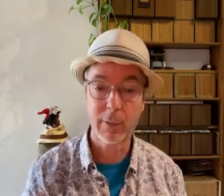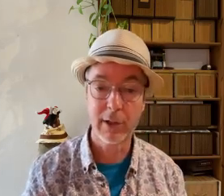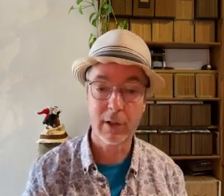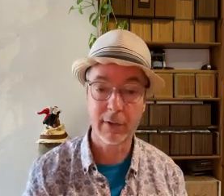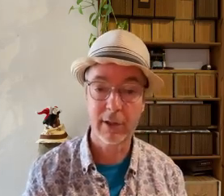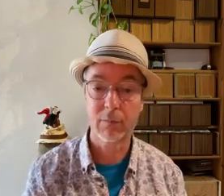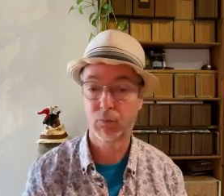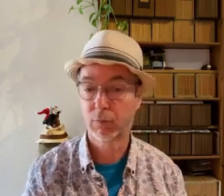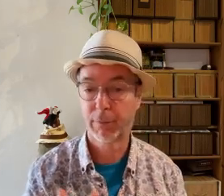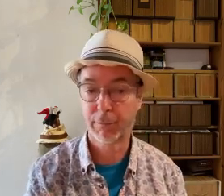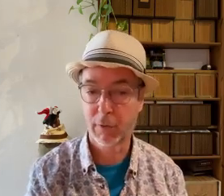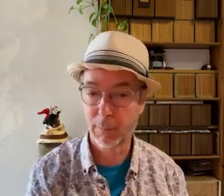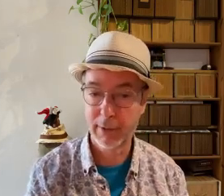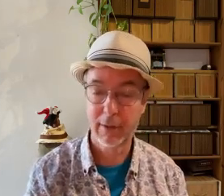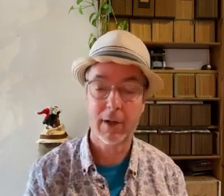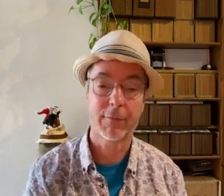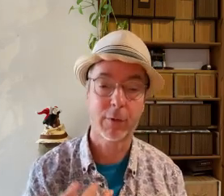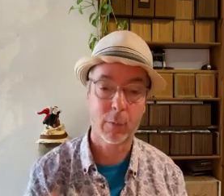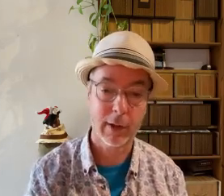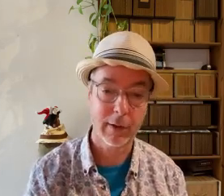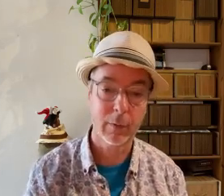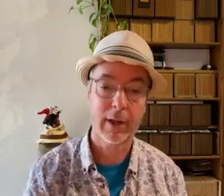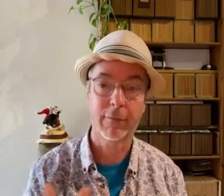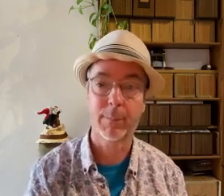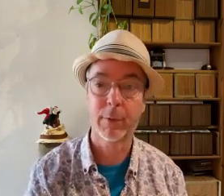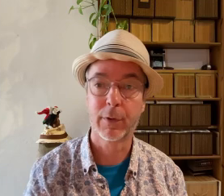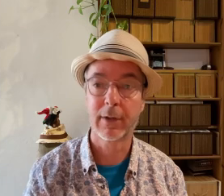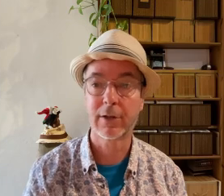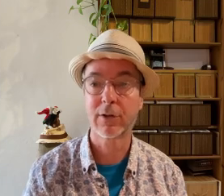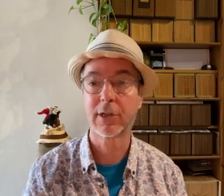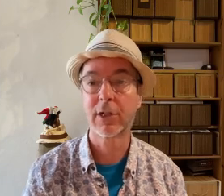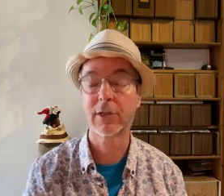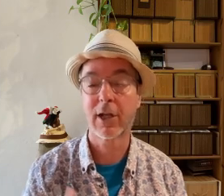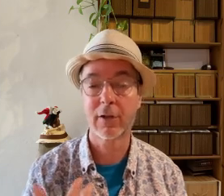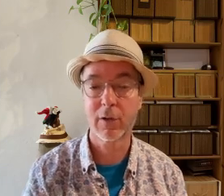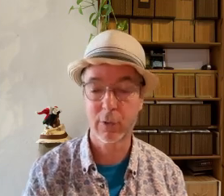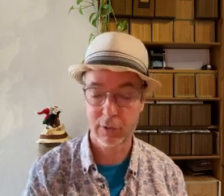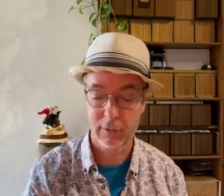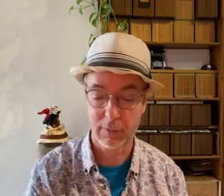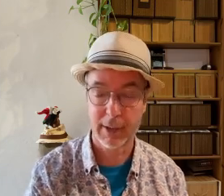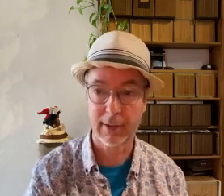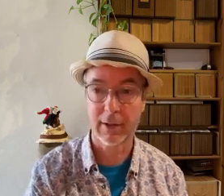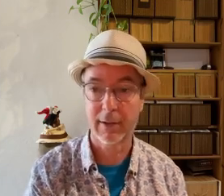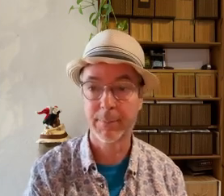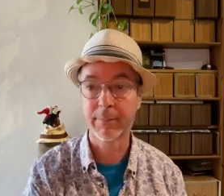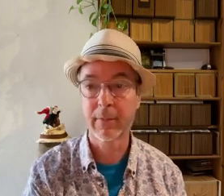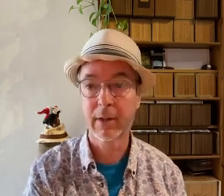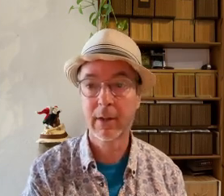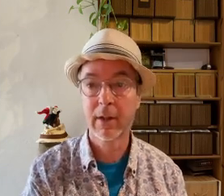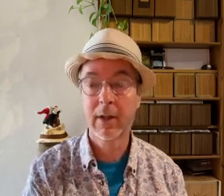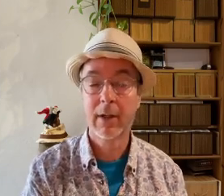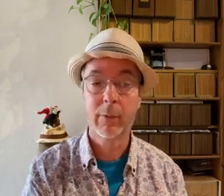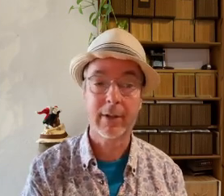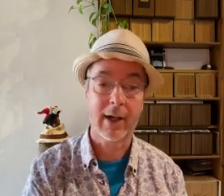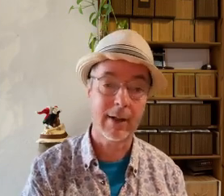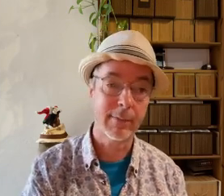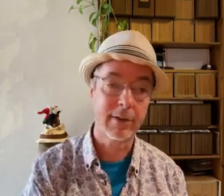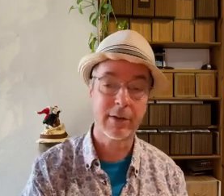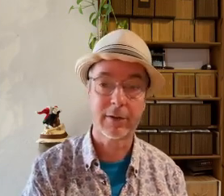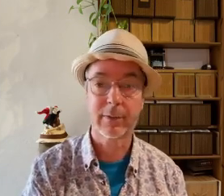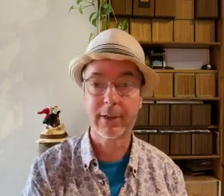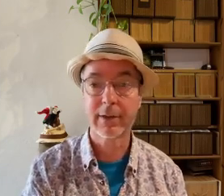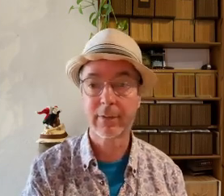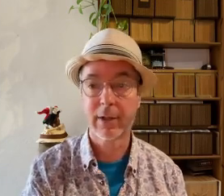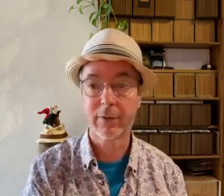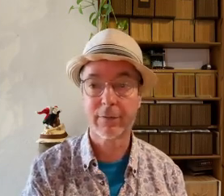is going on here. Perform them. After a while, you will have a more association, and it goes automatically. With am, it's